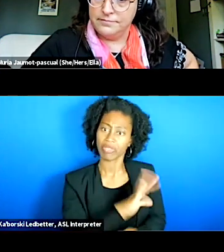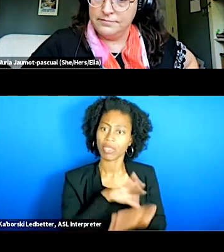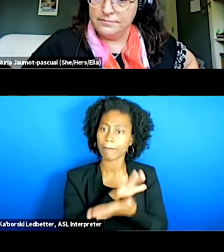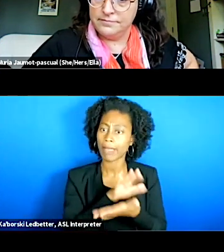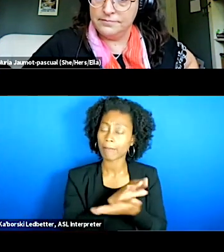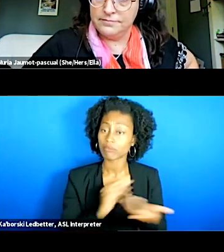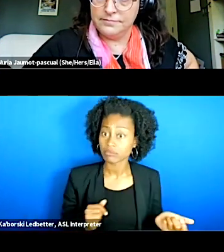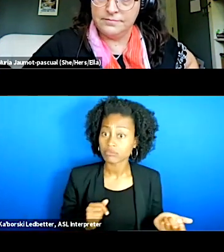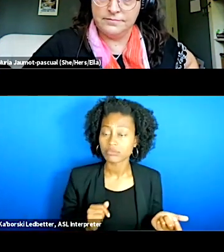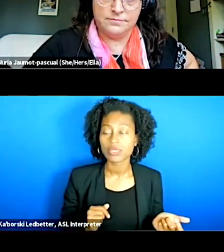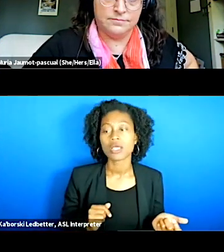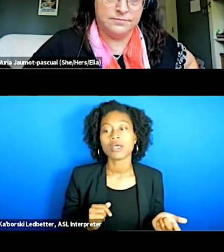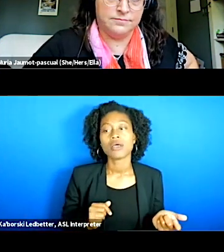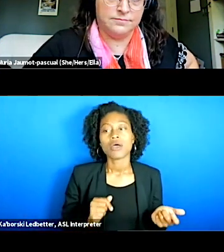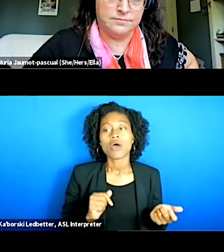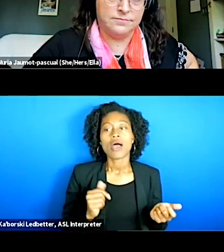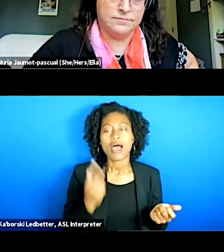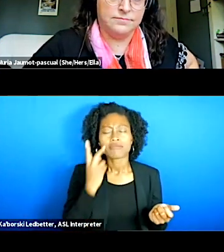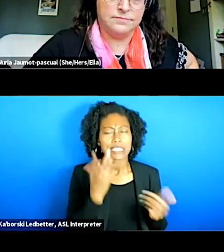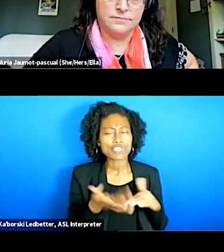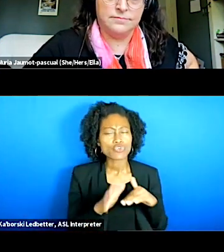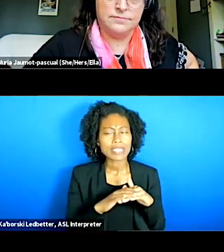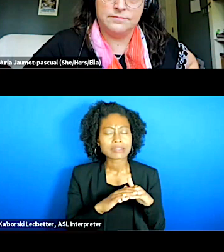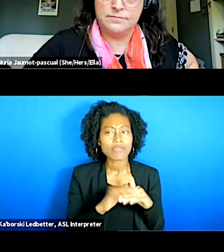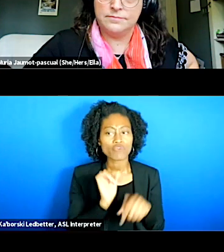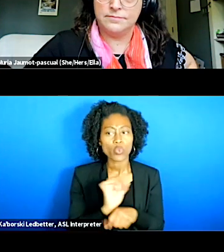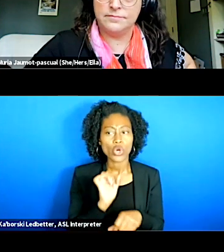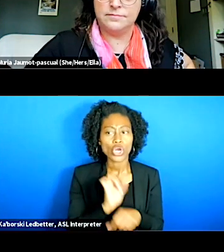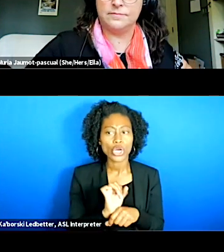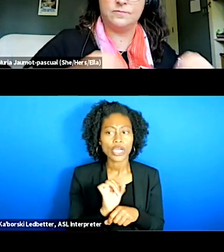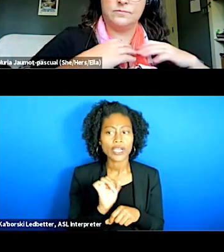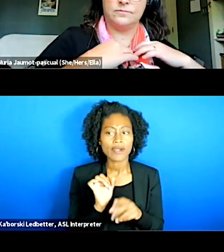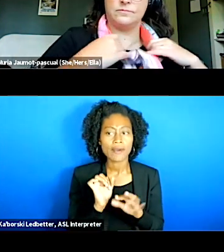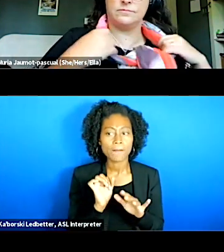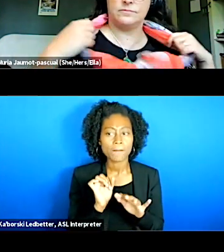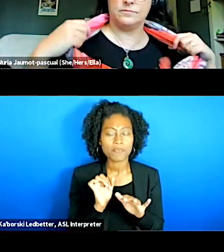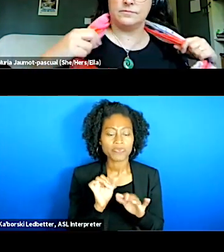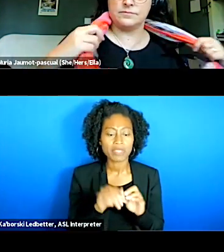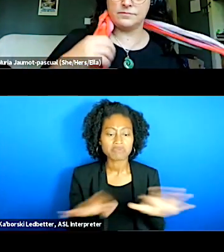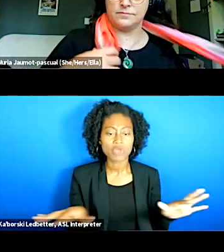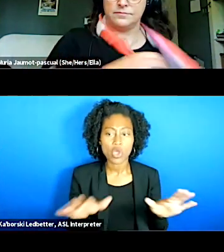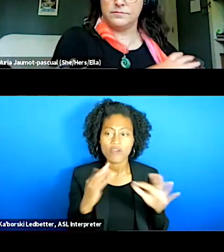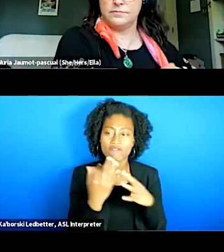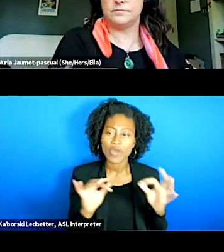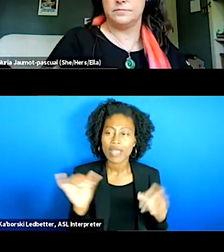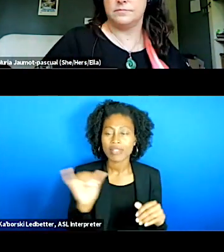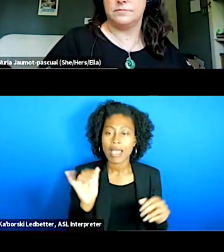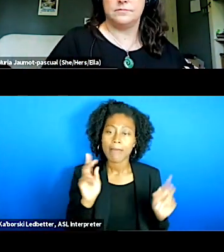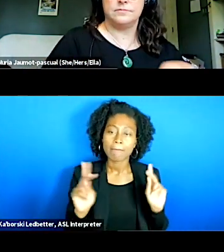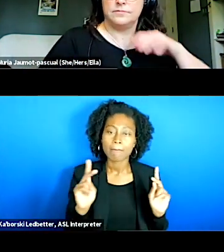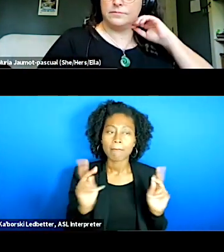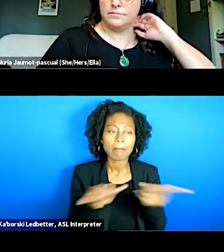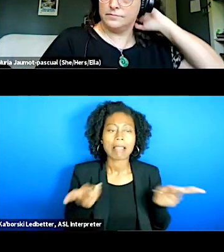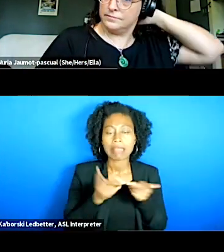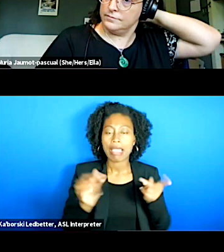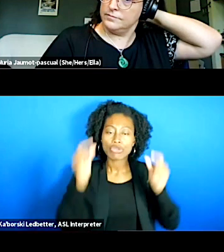amount of work that is being put out for free on places like Google Scholar